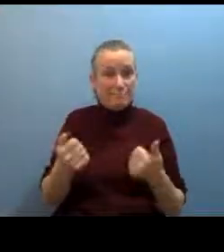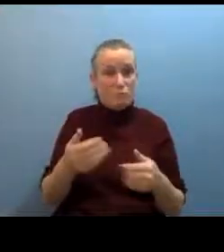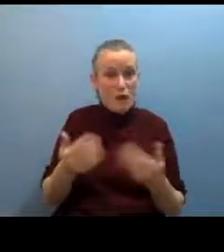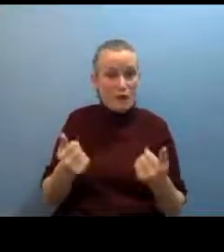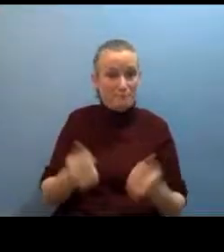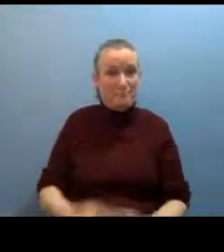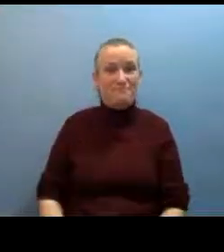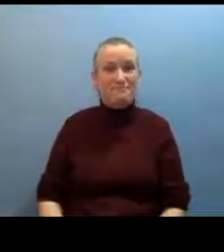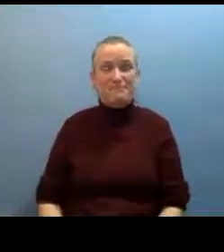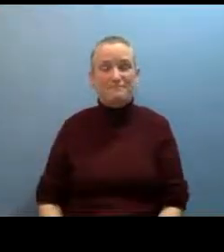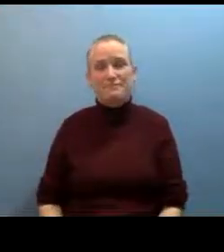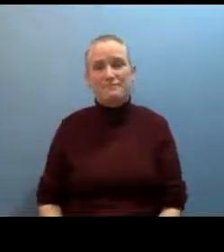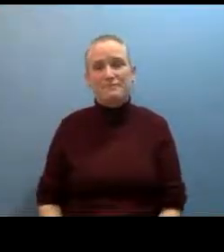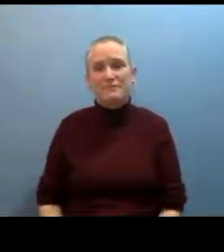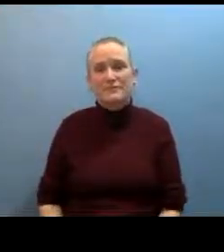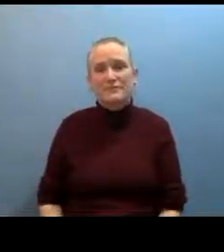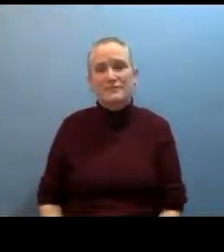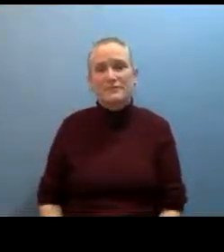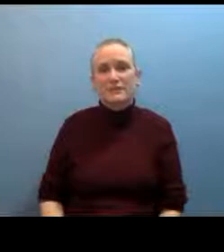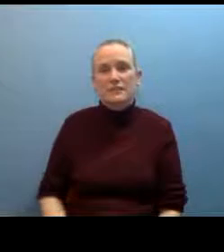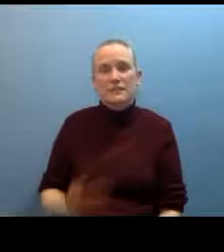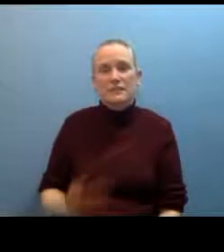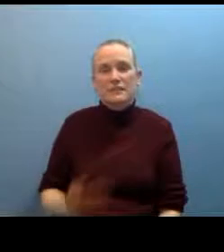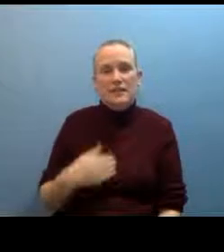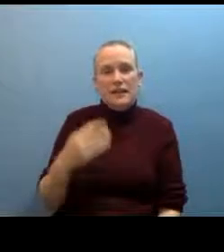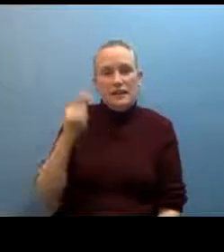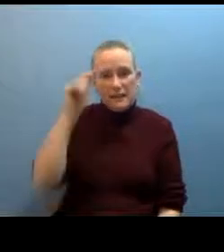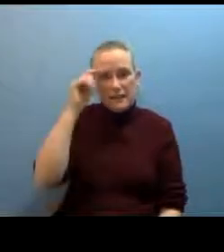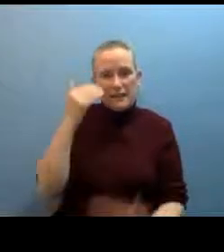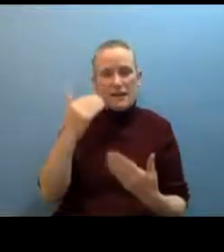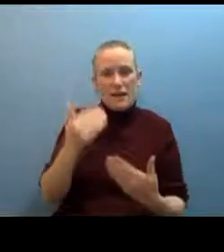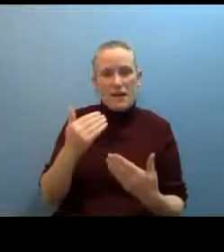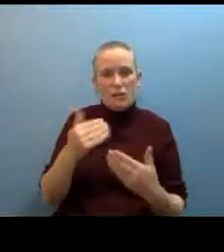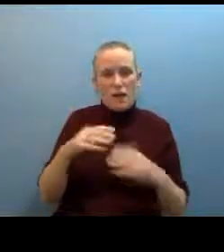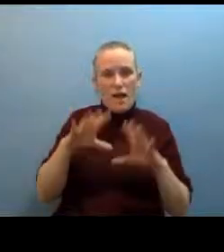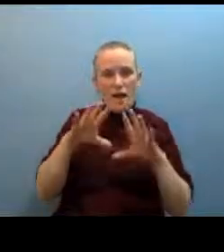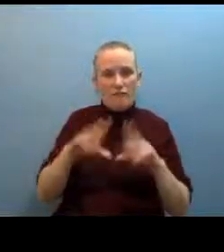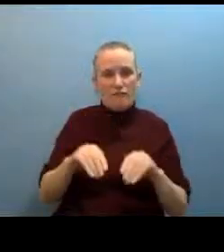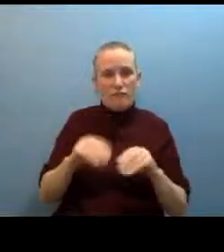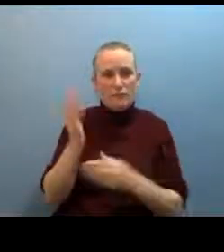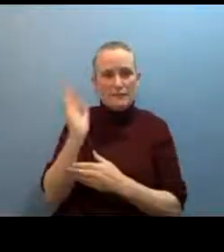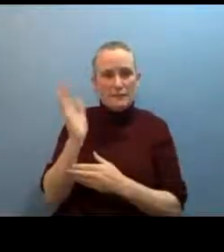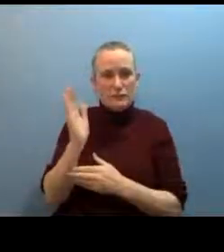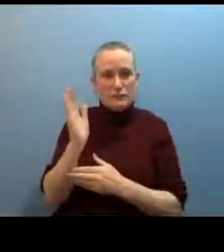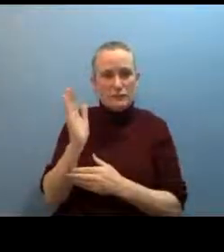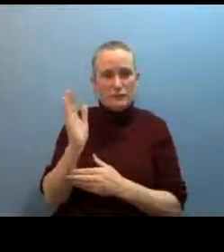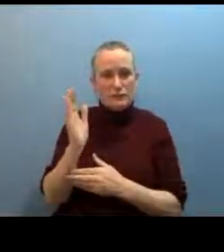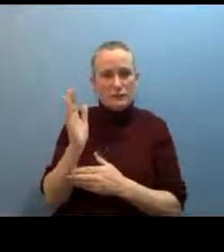So I think Rebecca's going to turn off the presentation sharing.